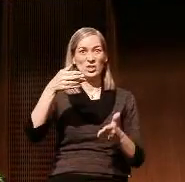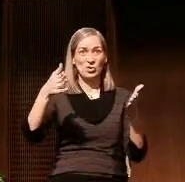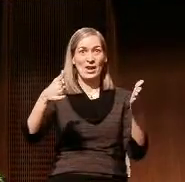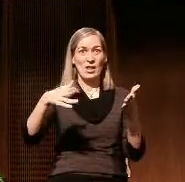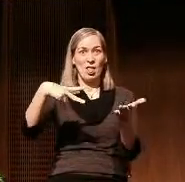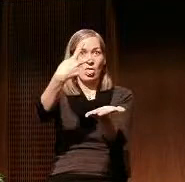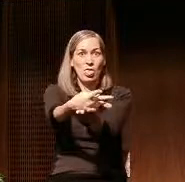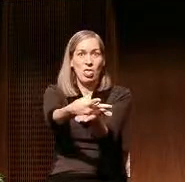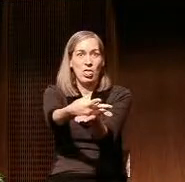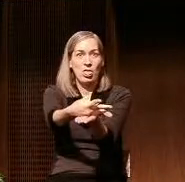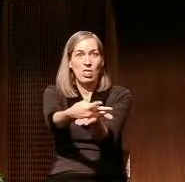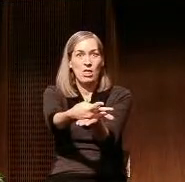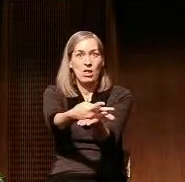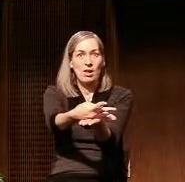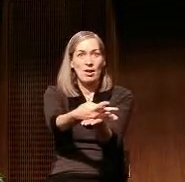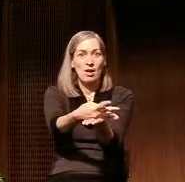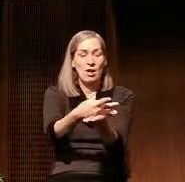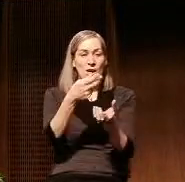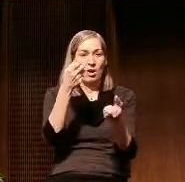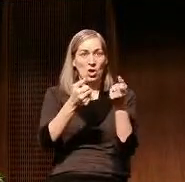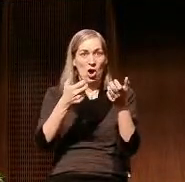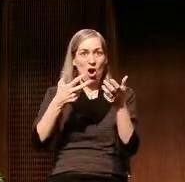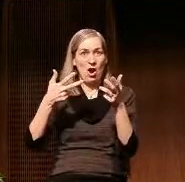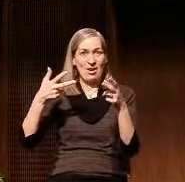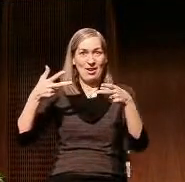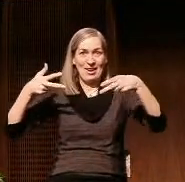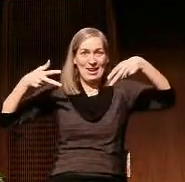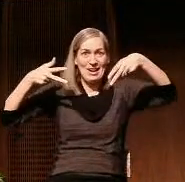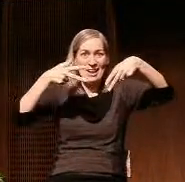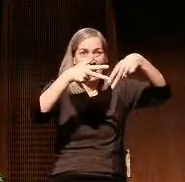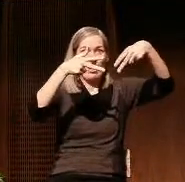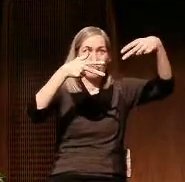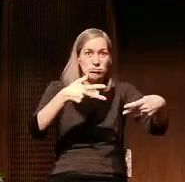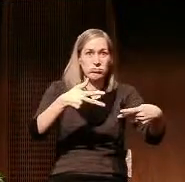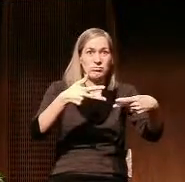hit by a car and after his hip was broken